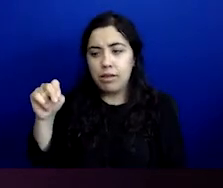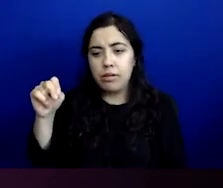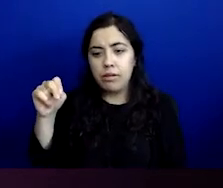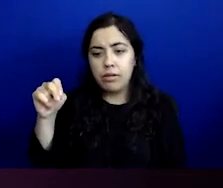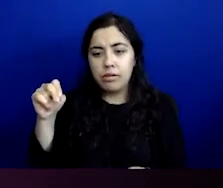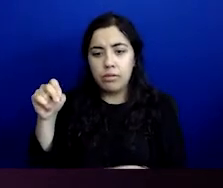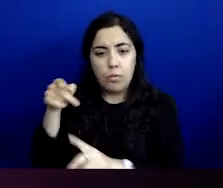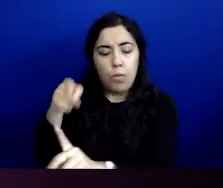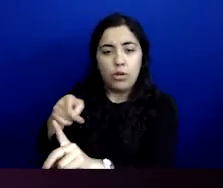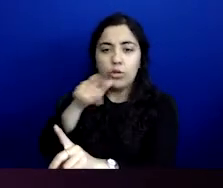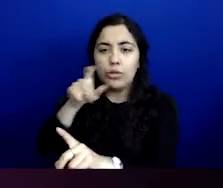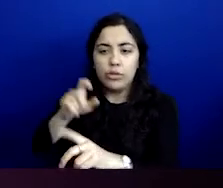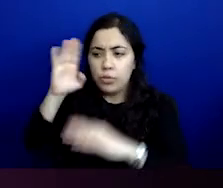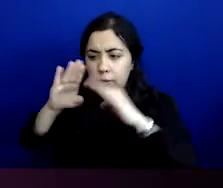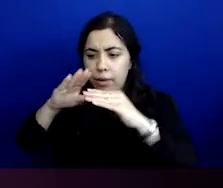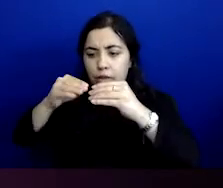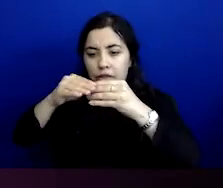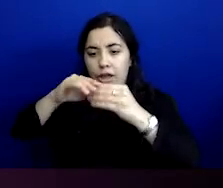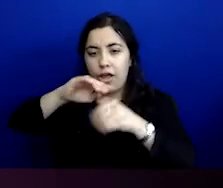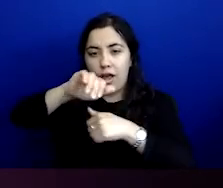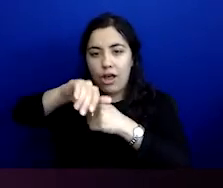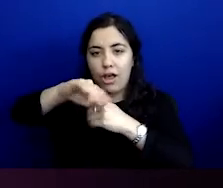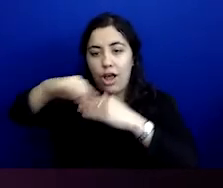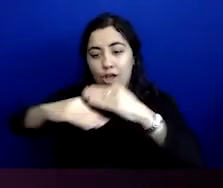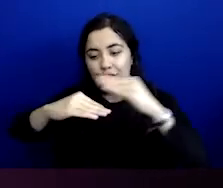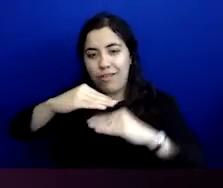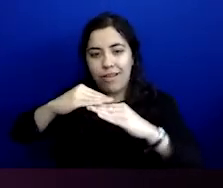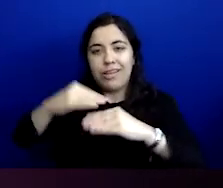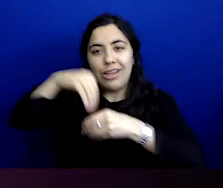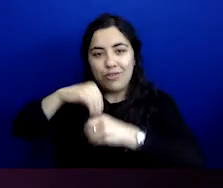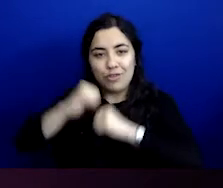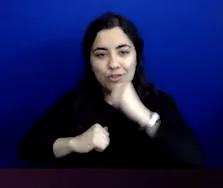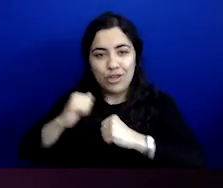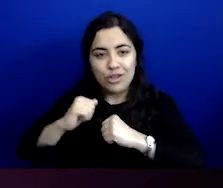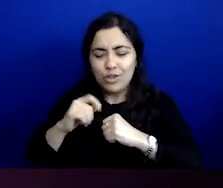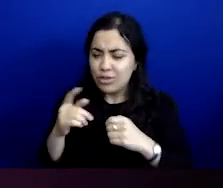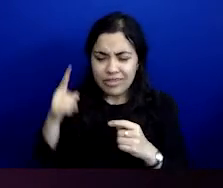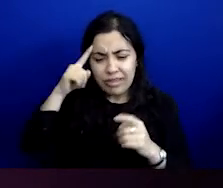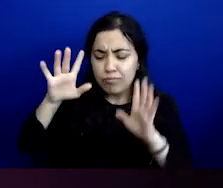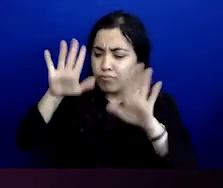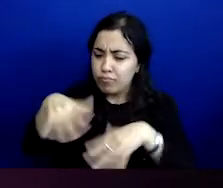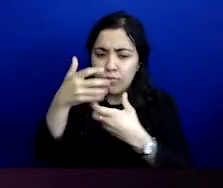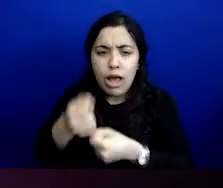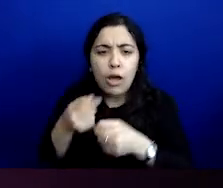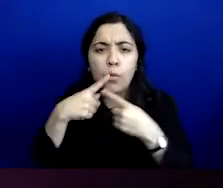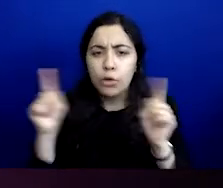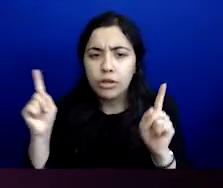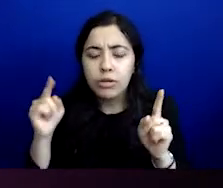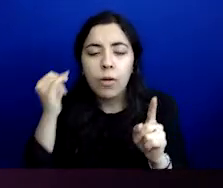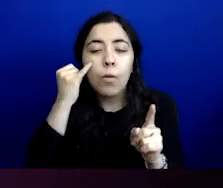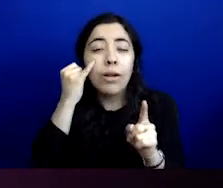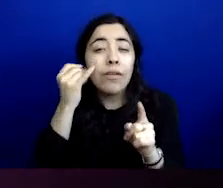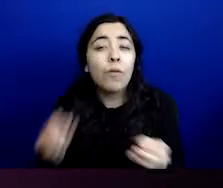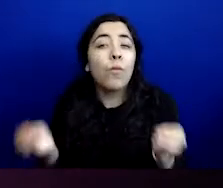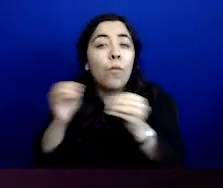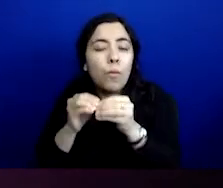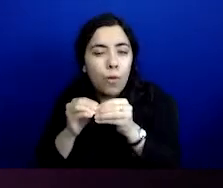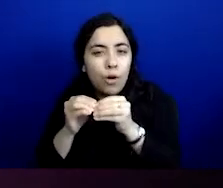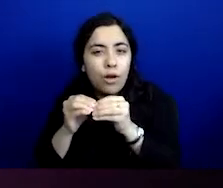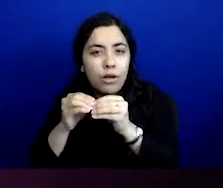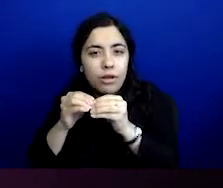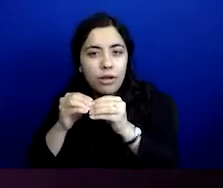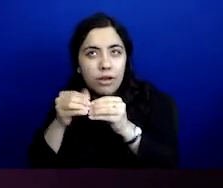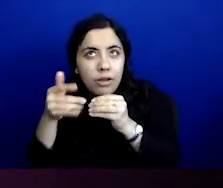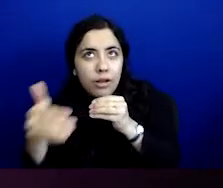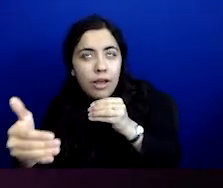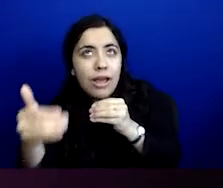worry about all the underlying infrastructure. You can expect that it's going to work. What if we took that a step further and said, not only do I have this